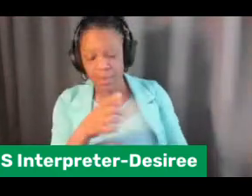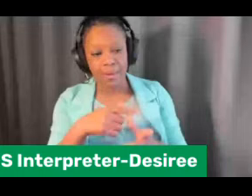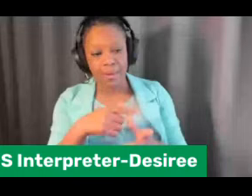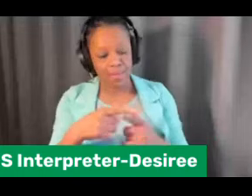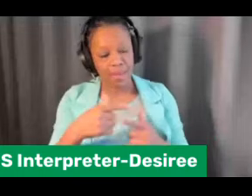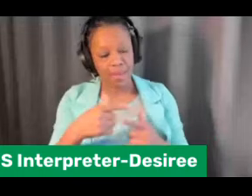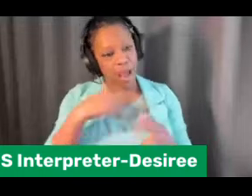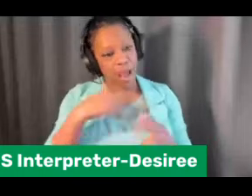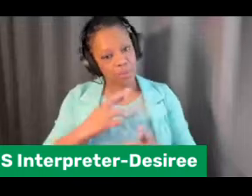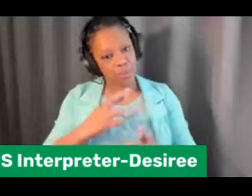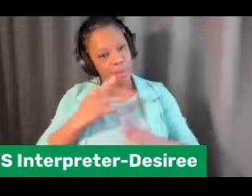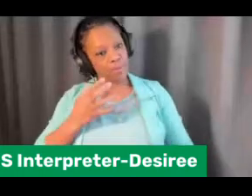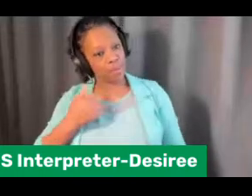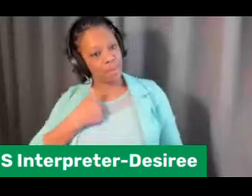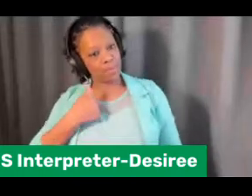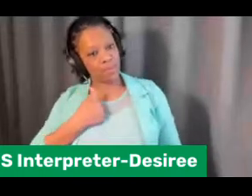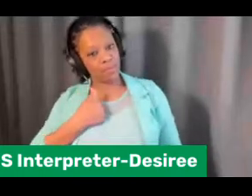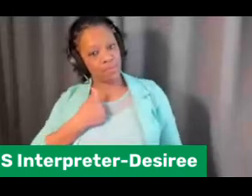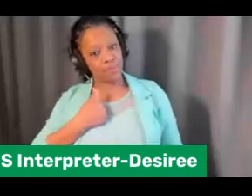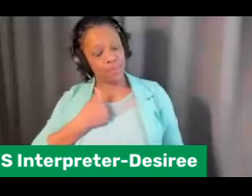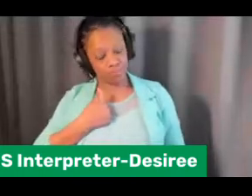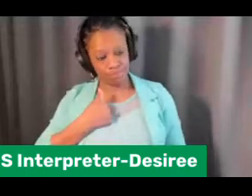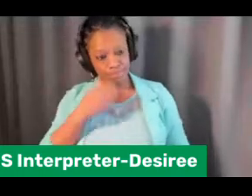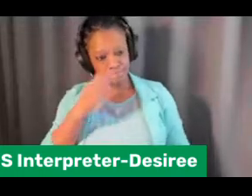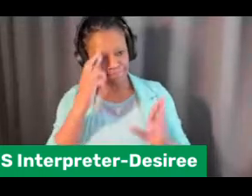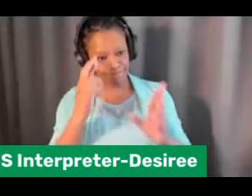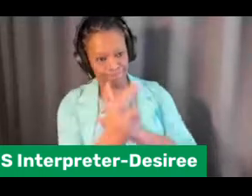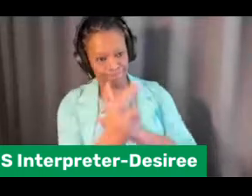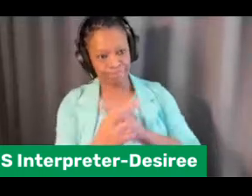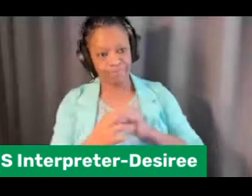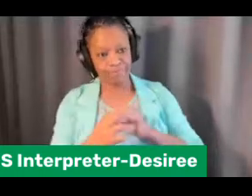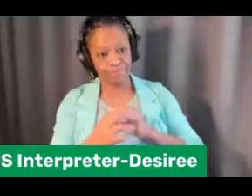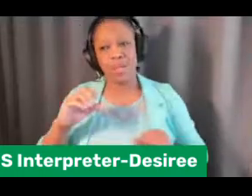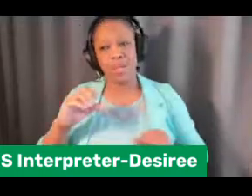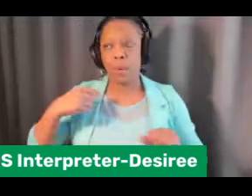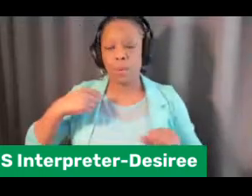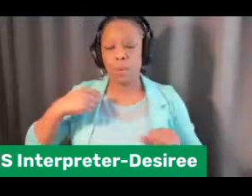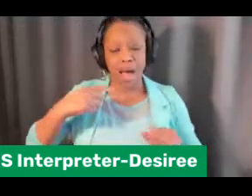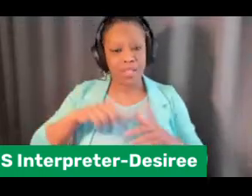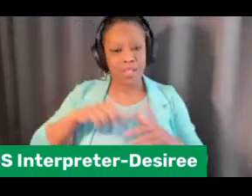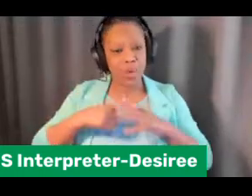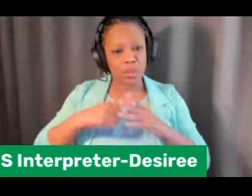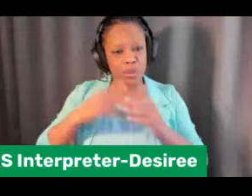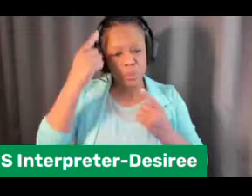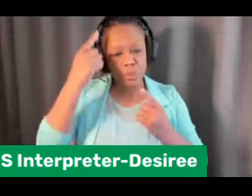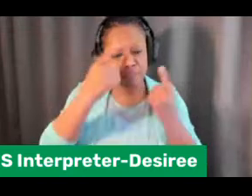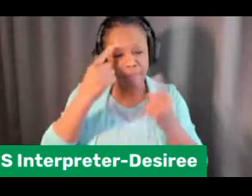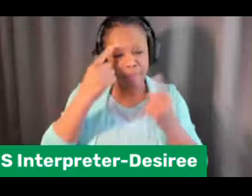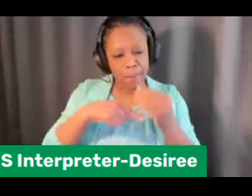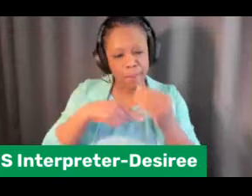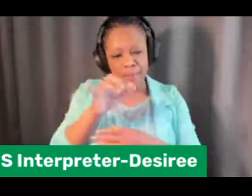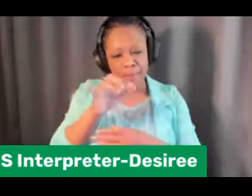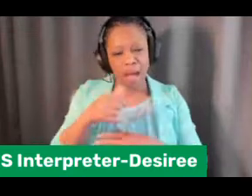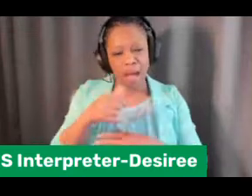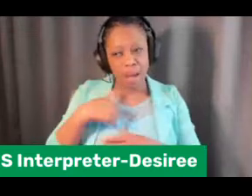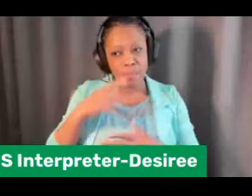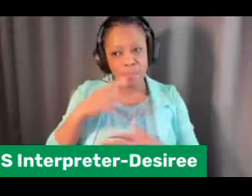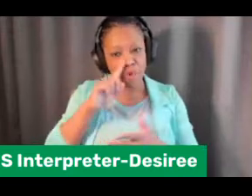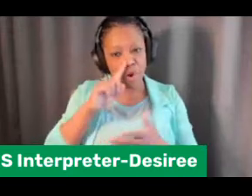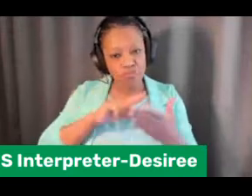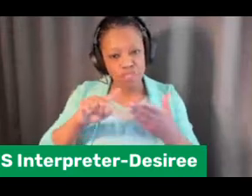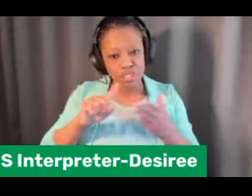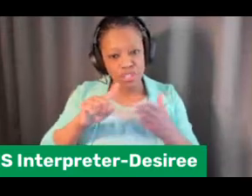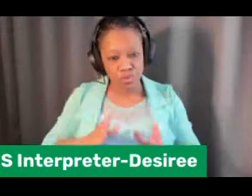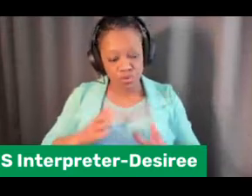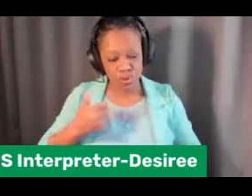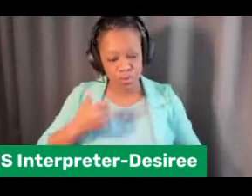myself. And so I start to think about this stuff. You know, I'm a researcher, so I have a lot of time to. A lot of people think I just sit around all day and